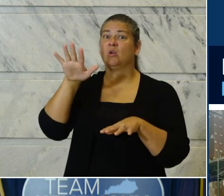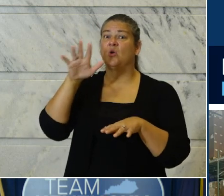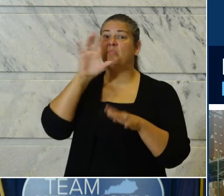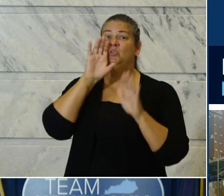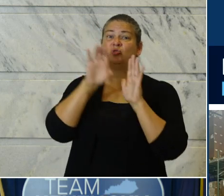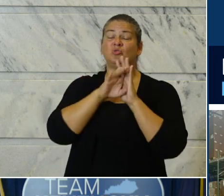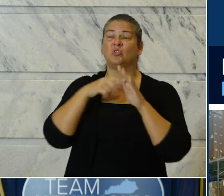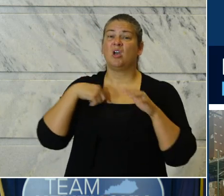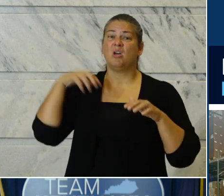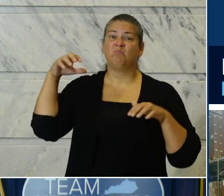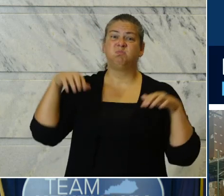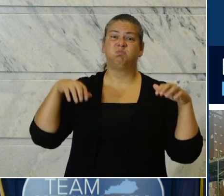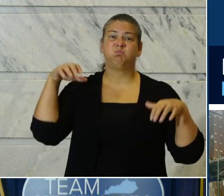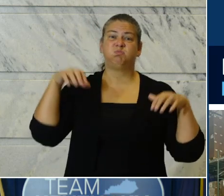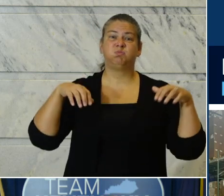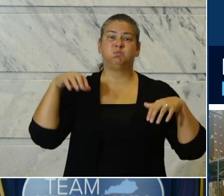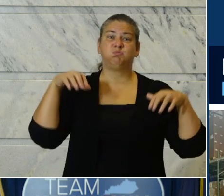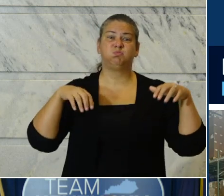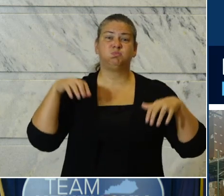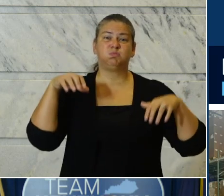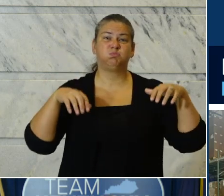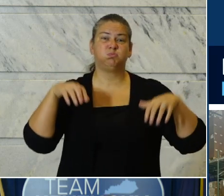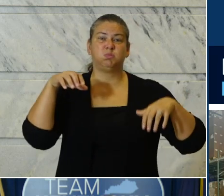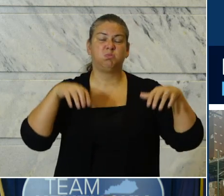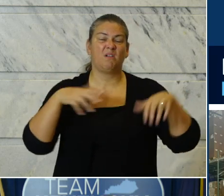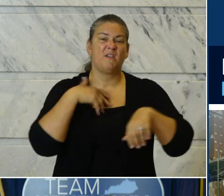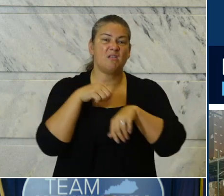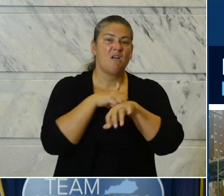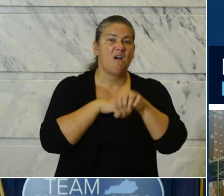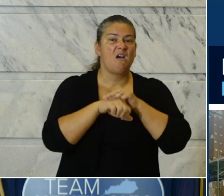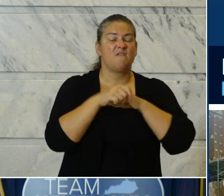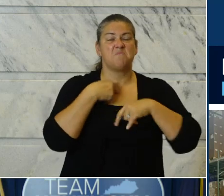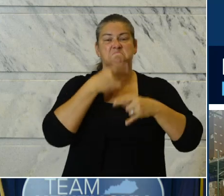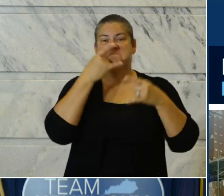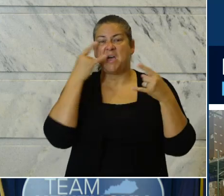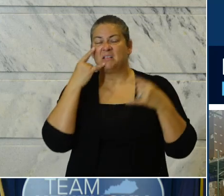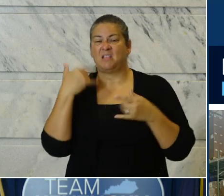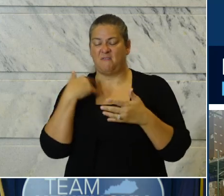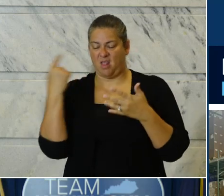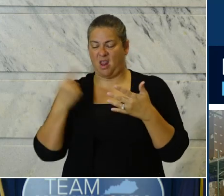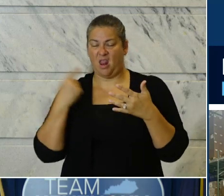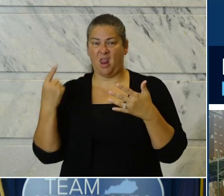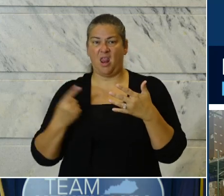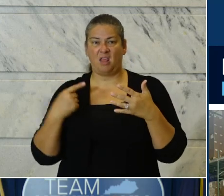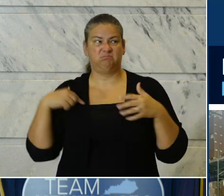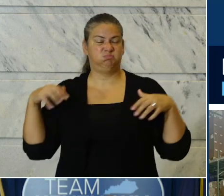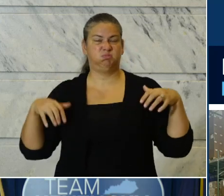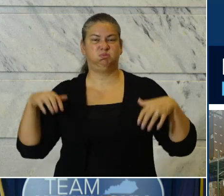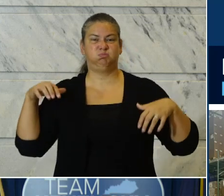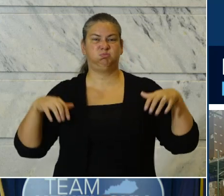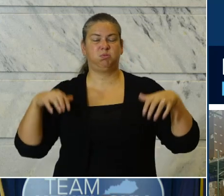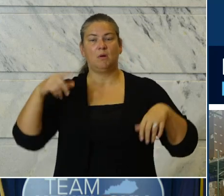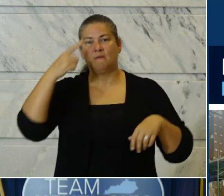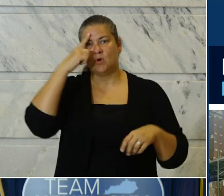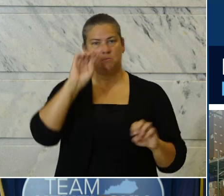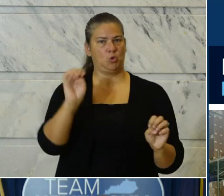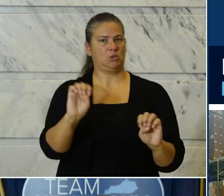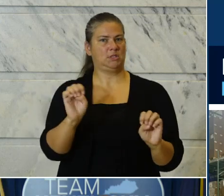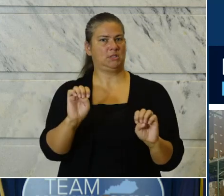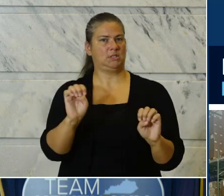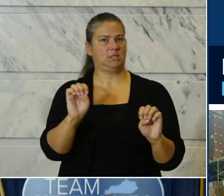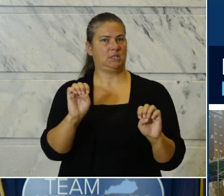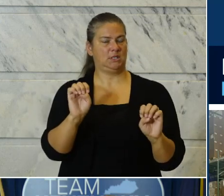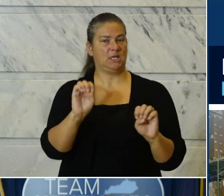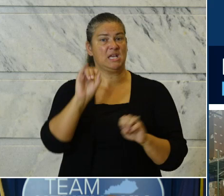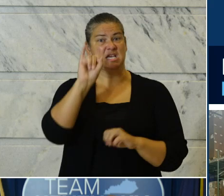of shrink-wrapped gowns, gloves, masks. And so this is intended to be an emergency supply